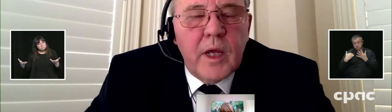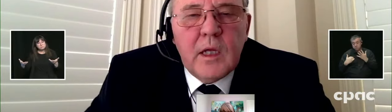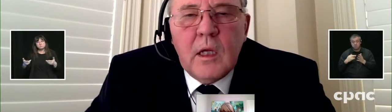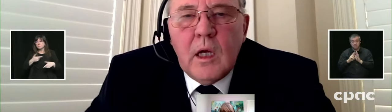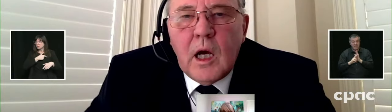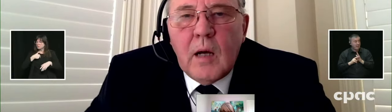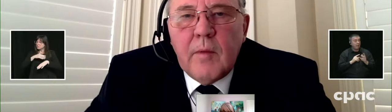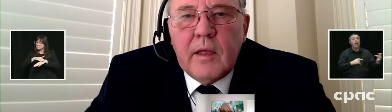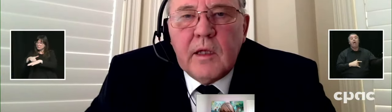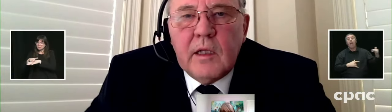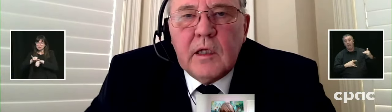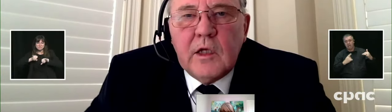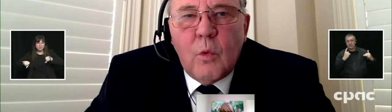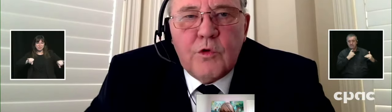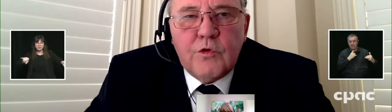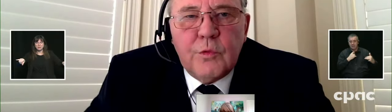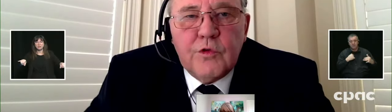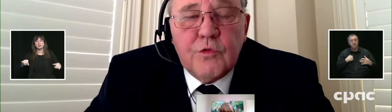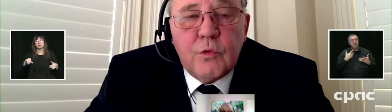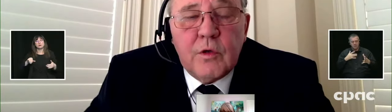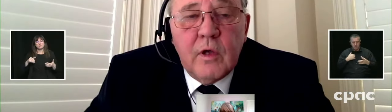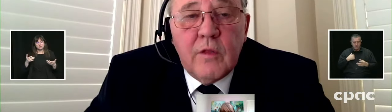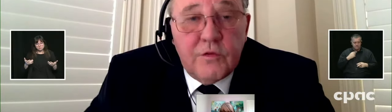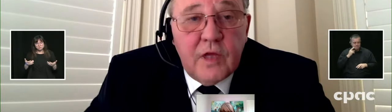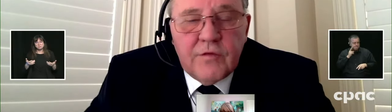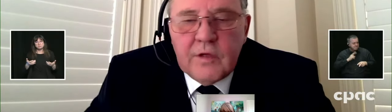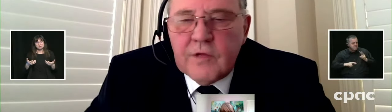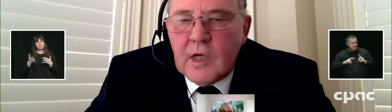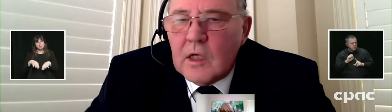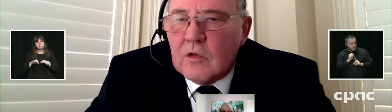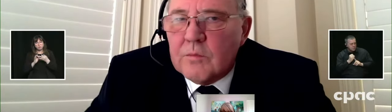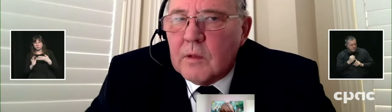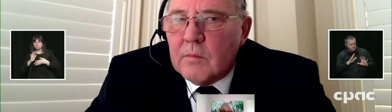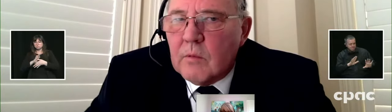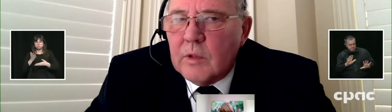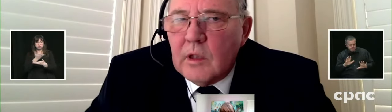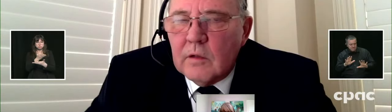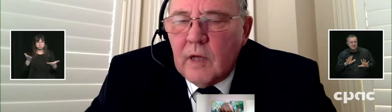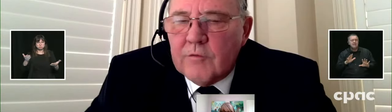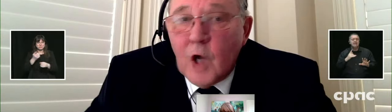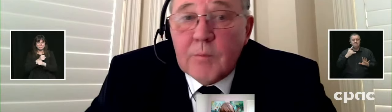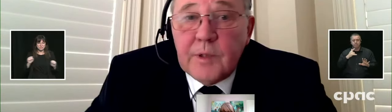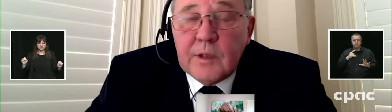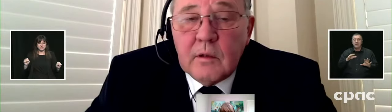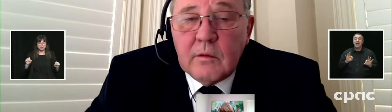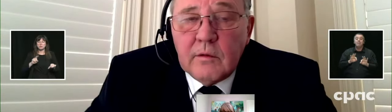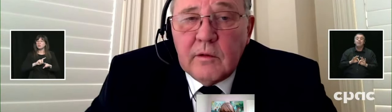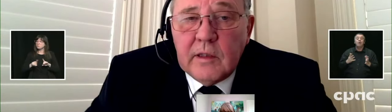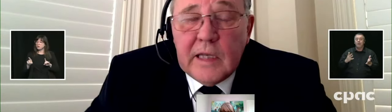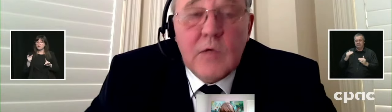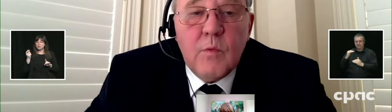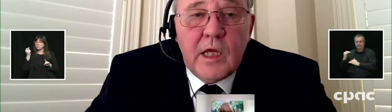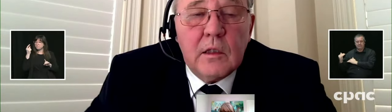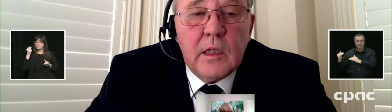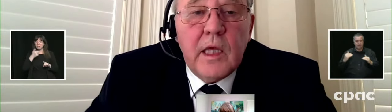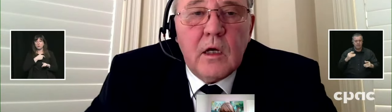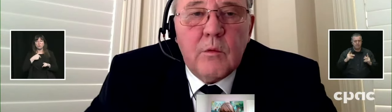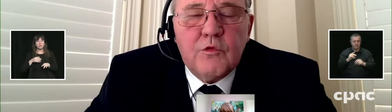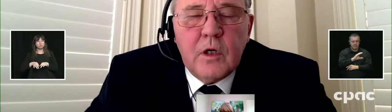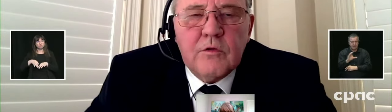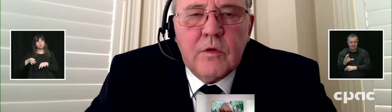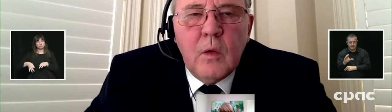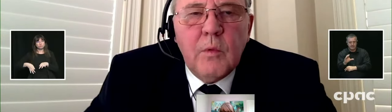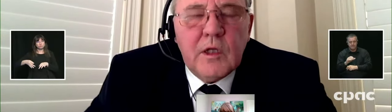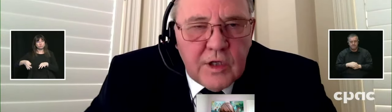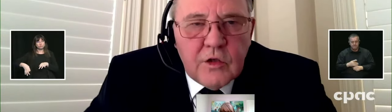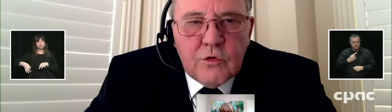measured way, and in order to ensure the safety of Canadians. But we have not been in any way delaying our